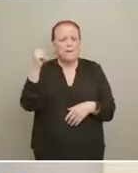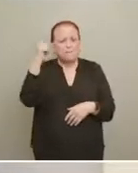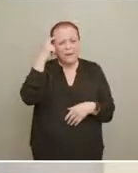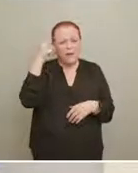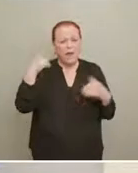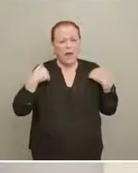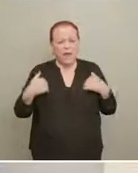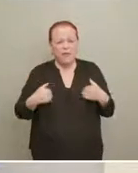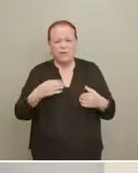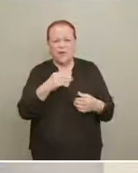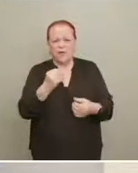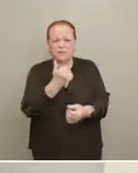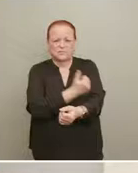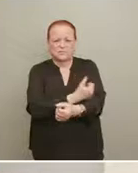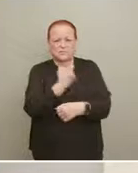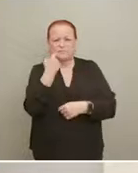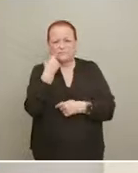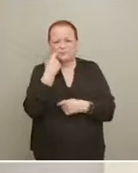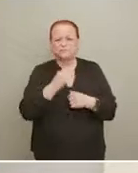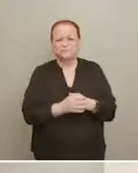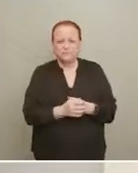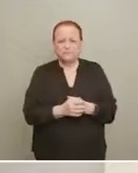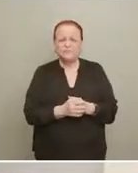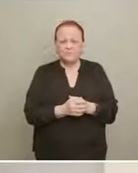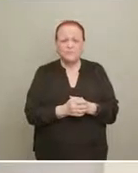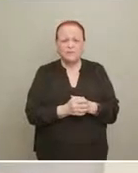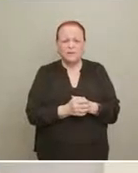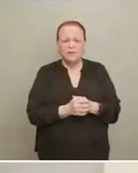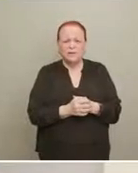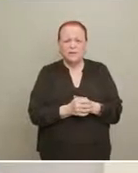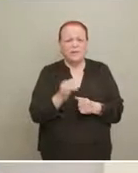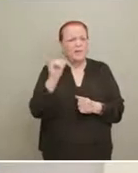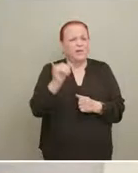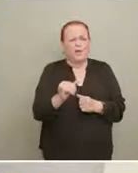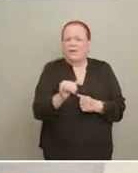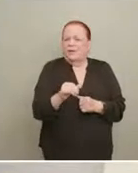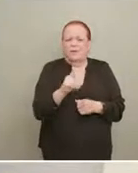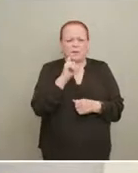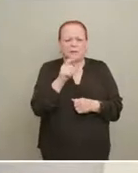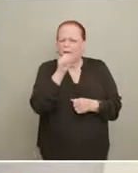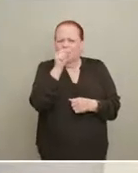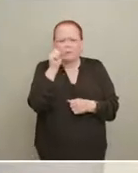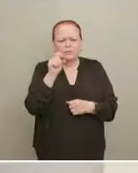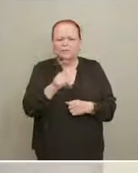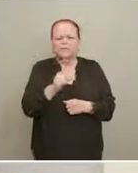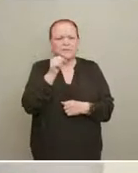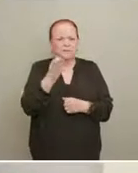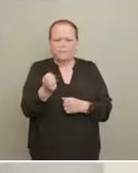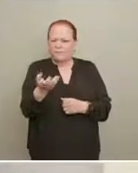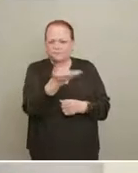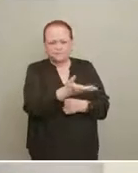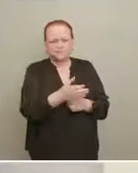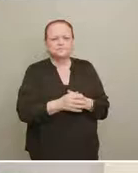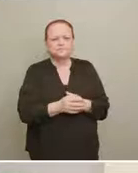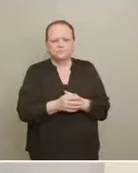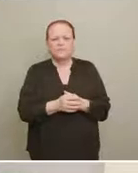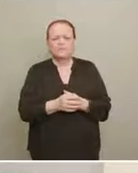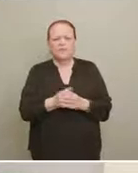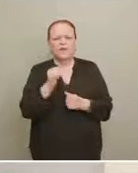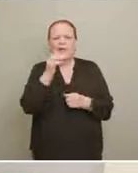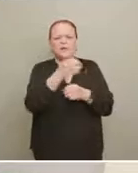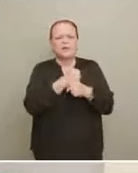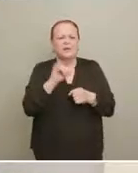use and related issues. Wow. The vast majority of which should not be there. And just like in the jail, they're not getting the care